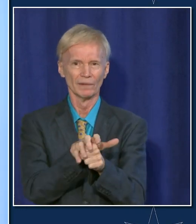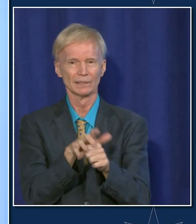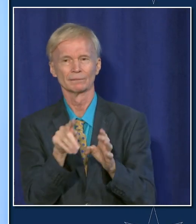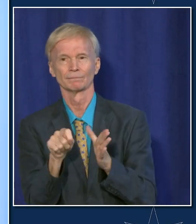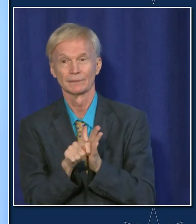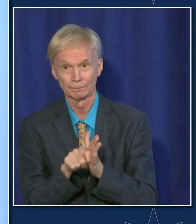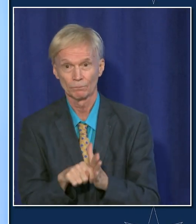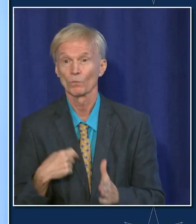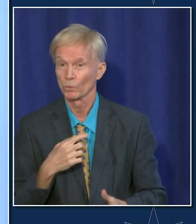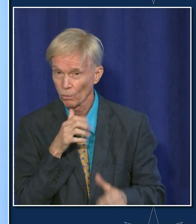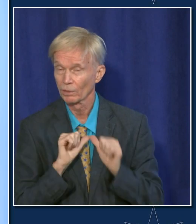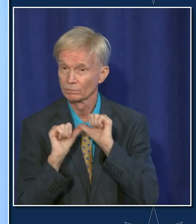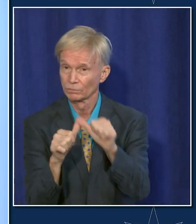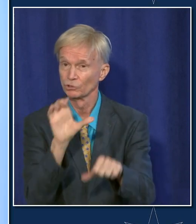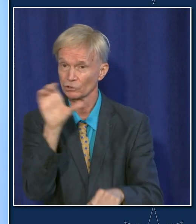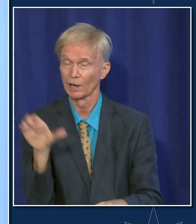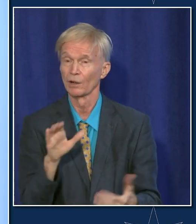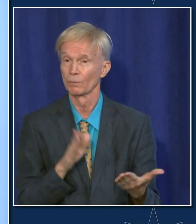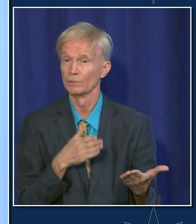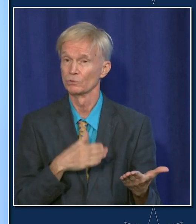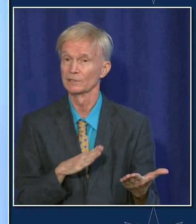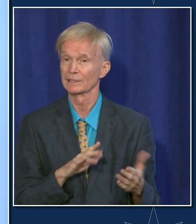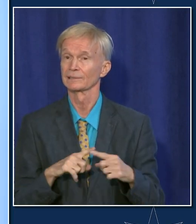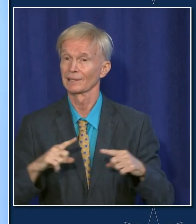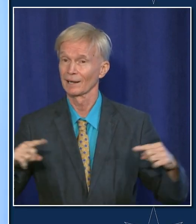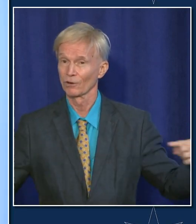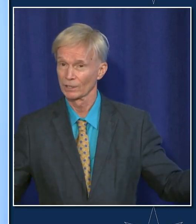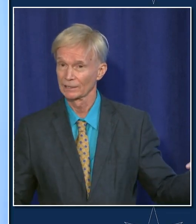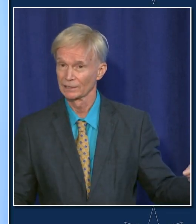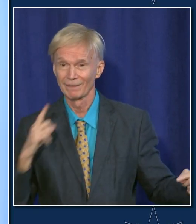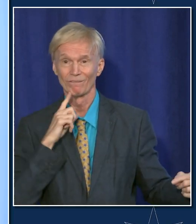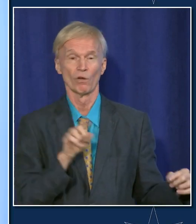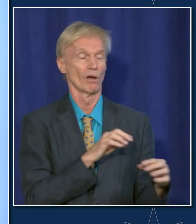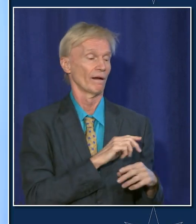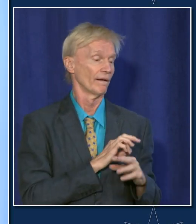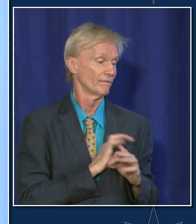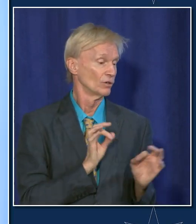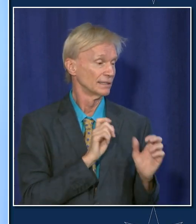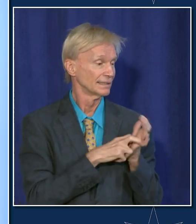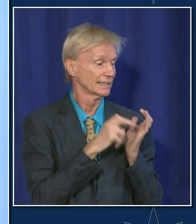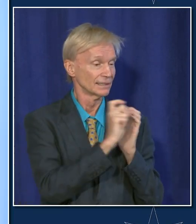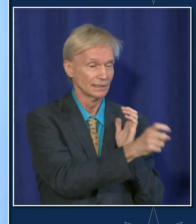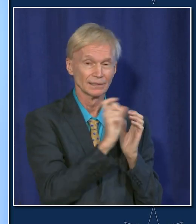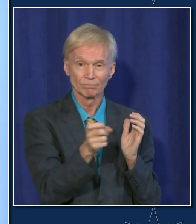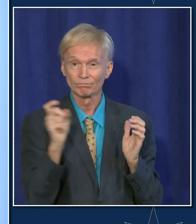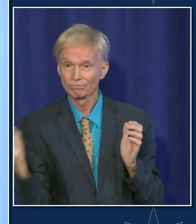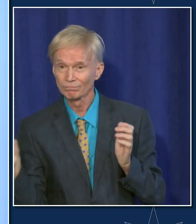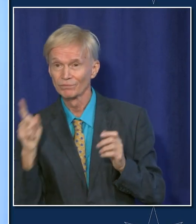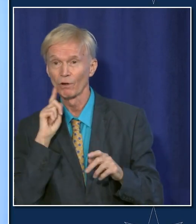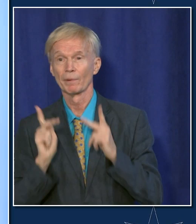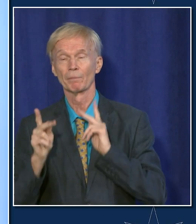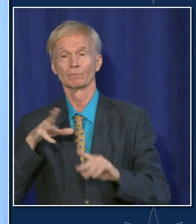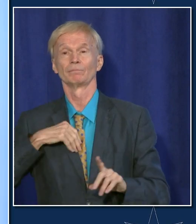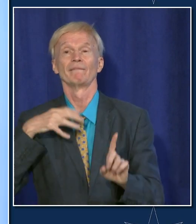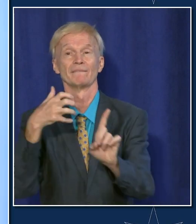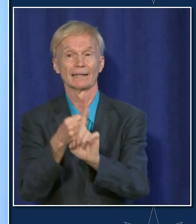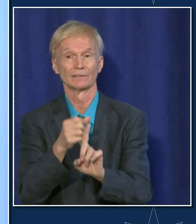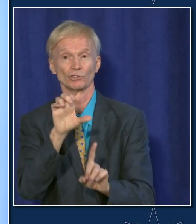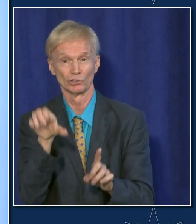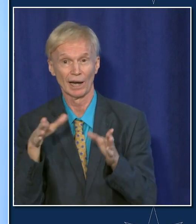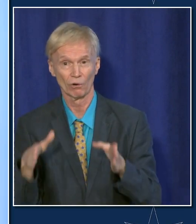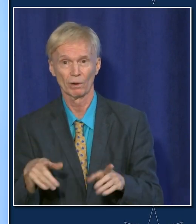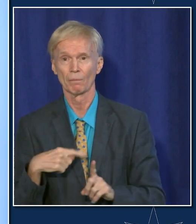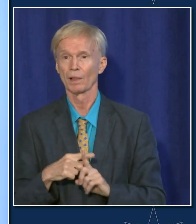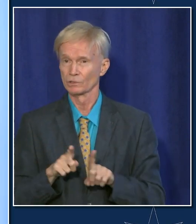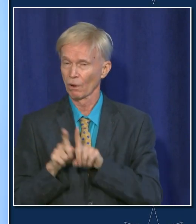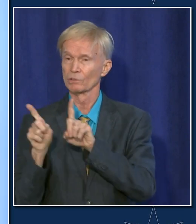music series, offering free tickets to concerts exclusively for vaccinated Chicagoans. We also are continuing with large